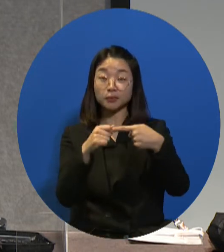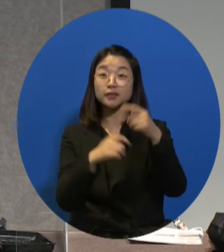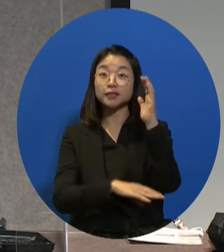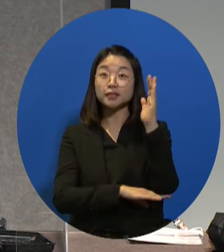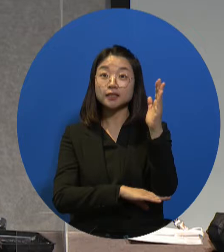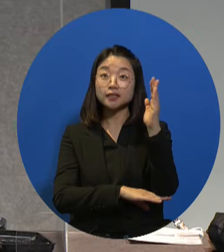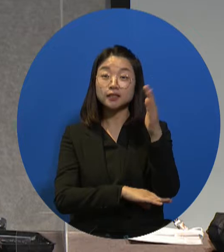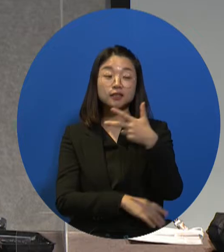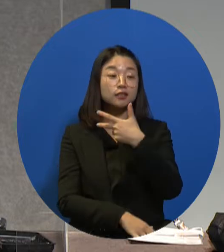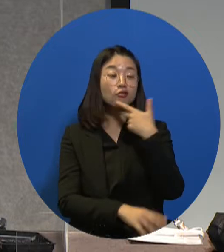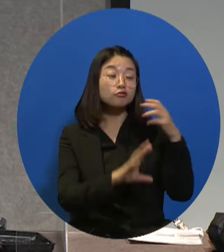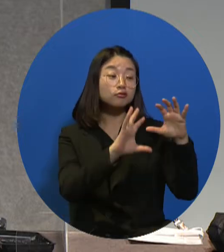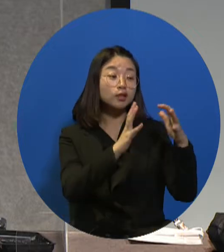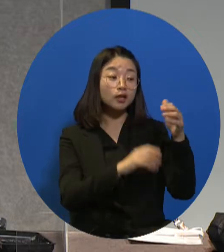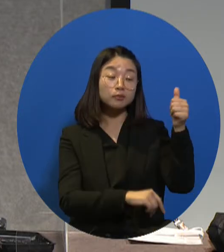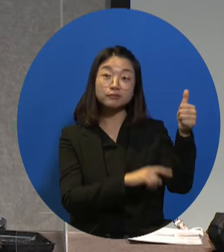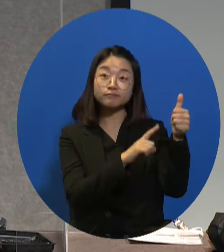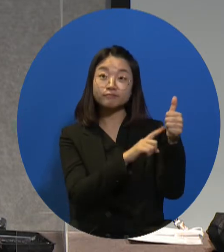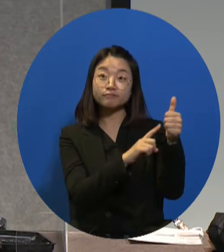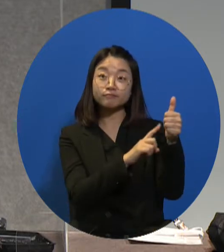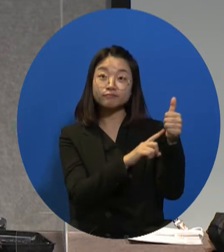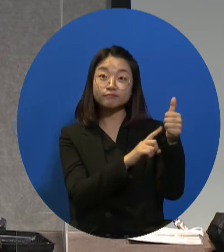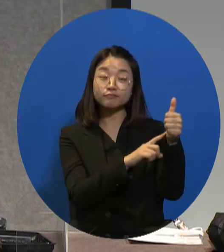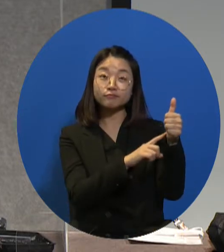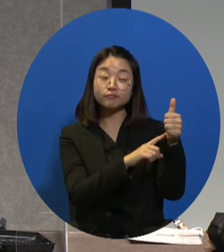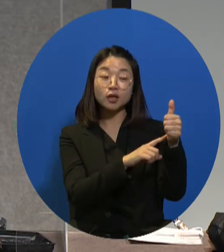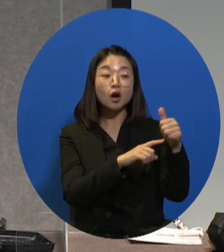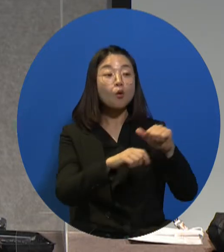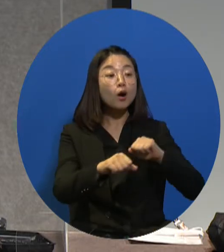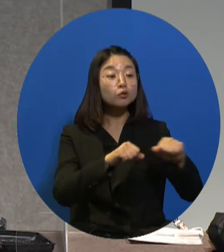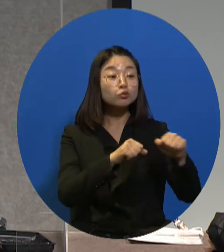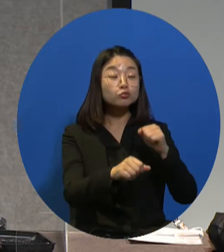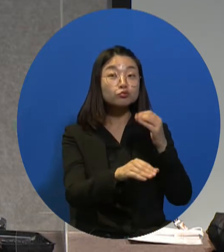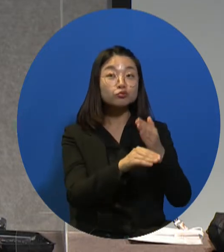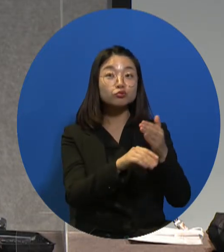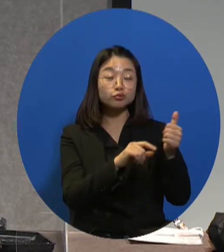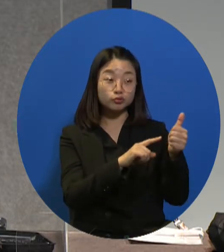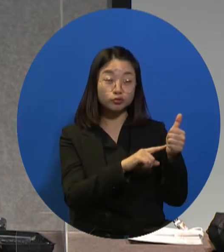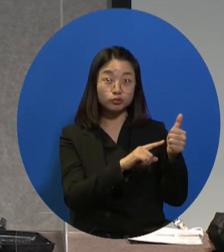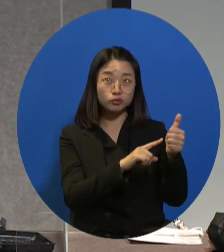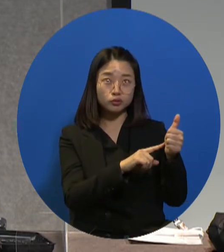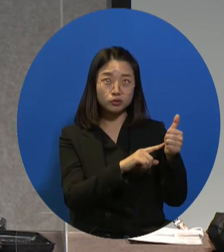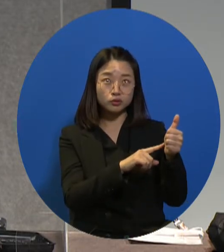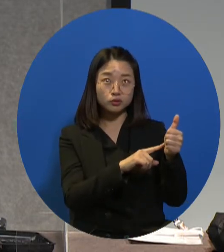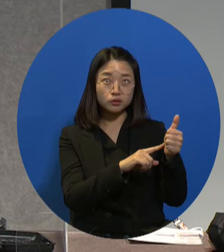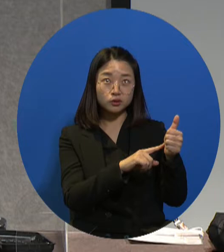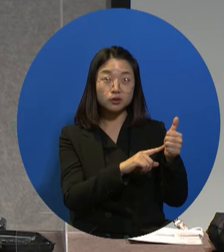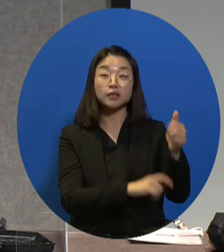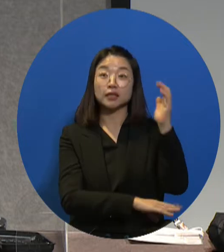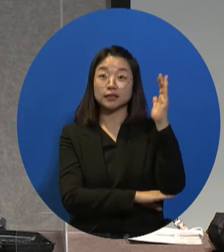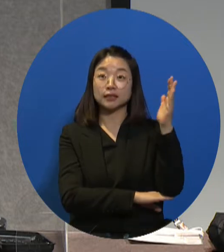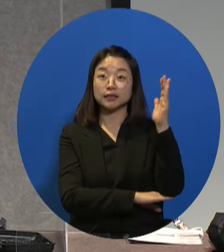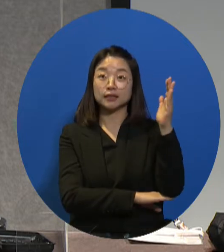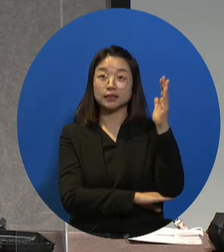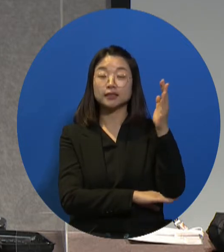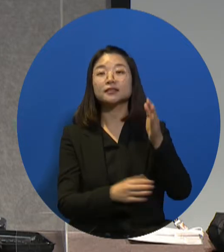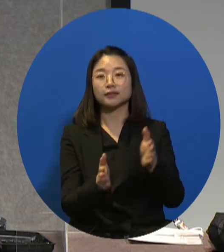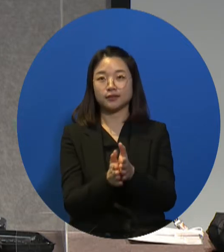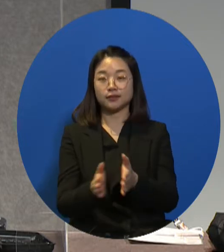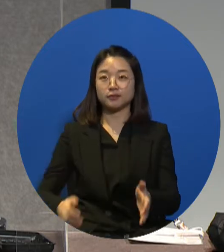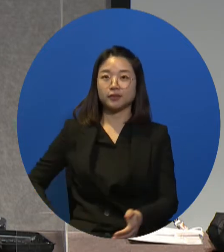The first presentation will be provided by Ellen Clifford, who is an activist at the Disabled People Against